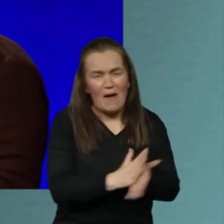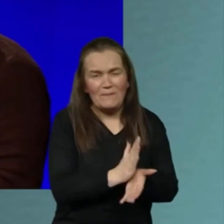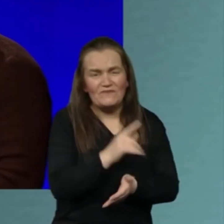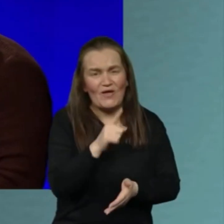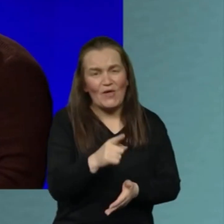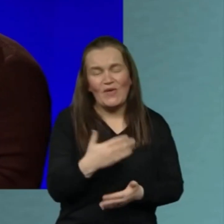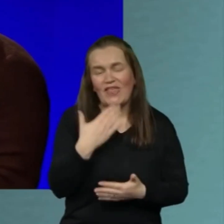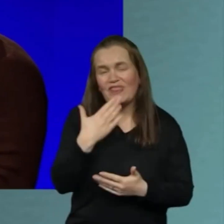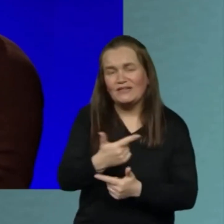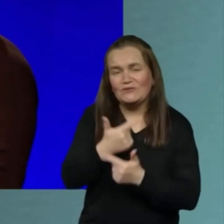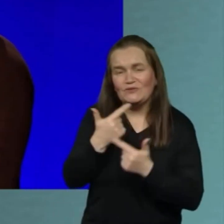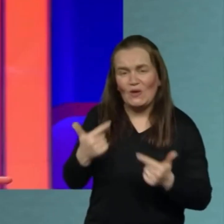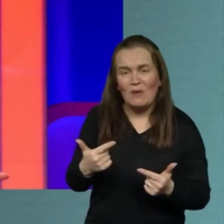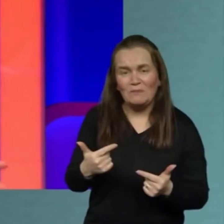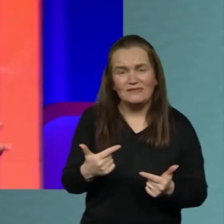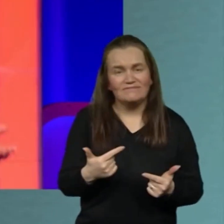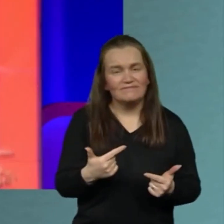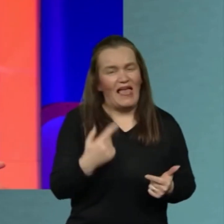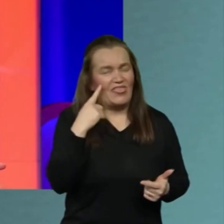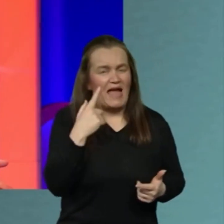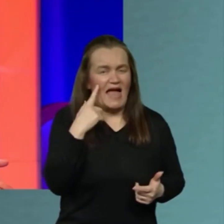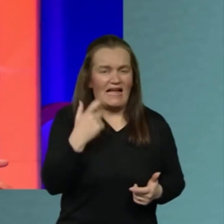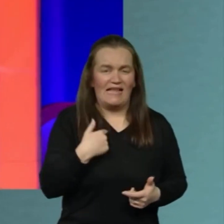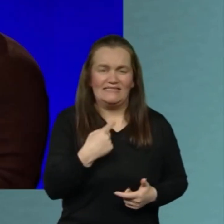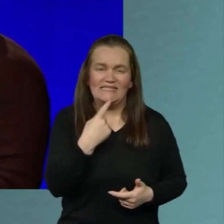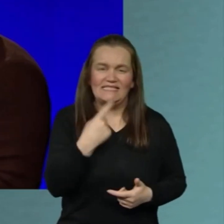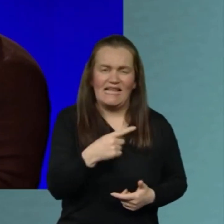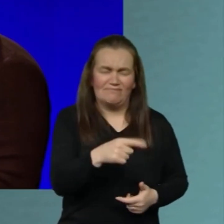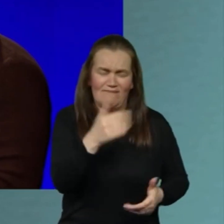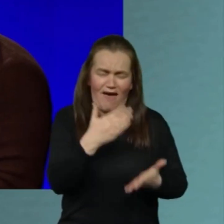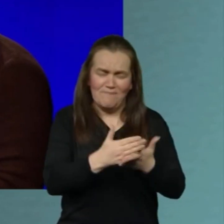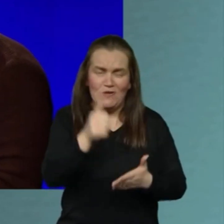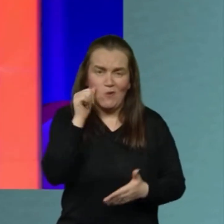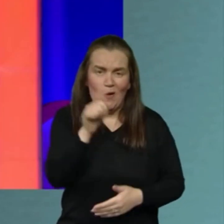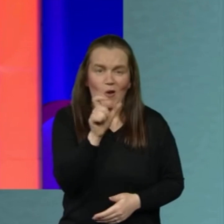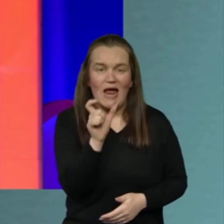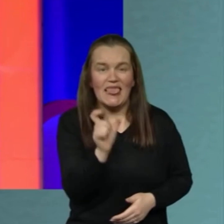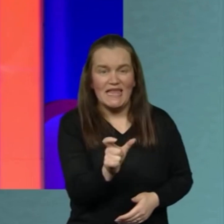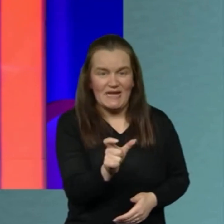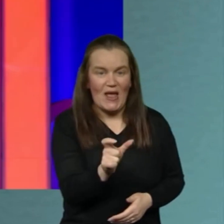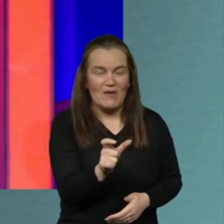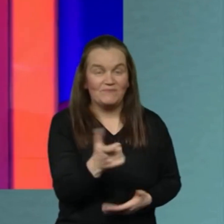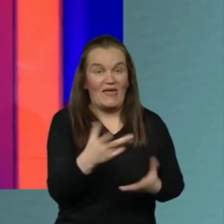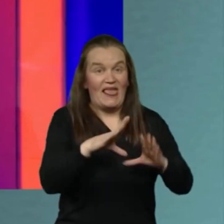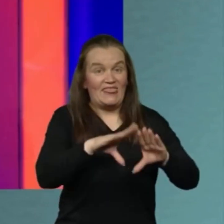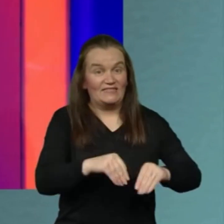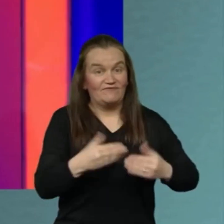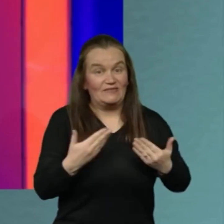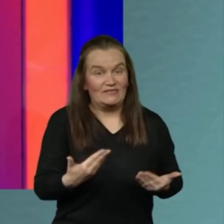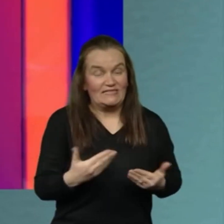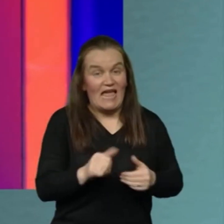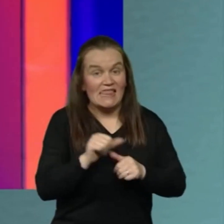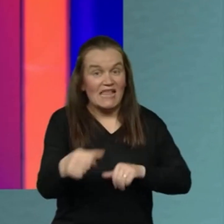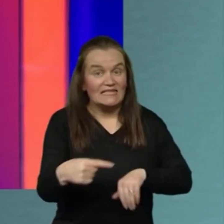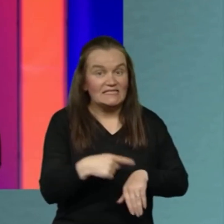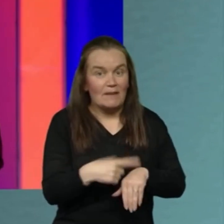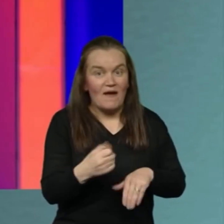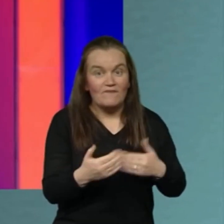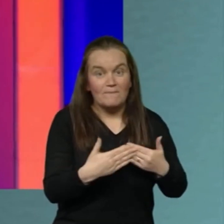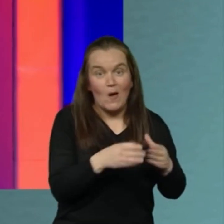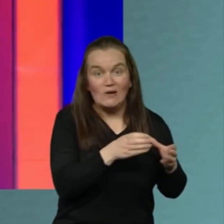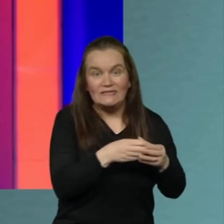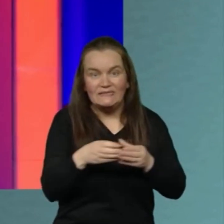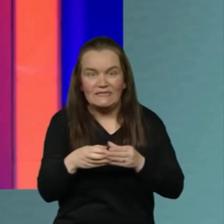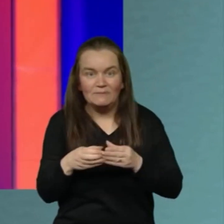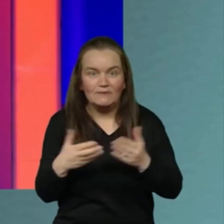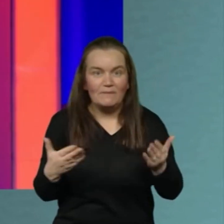You know, I think I can safely say, you do know your lingo. That's it for today. Next time, we'll have more teams playing for